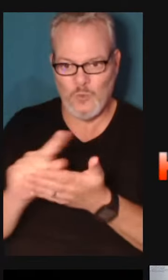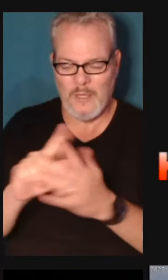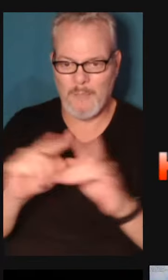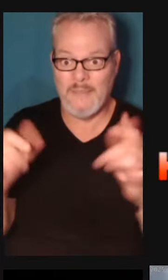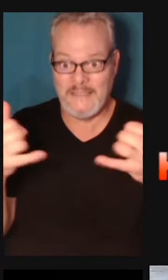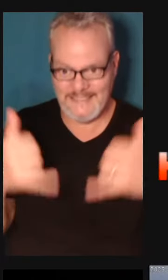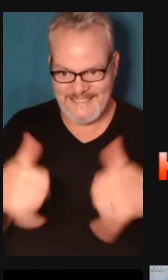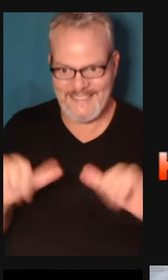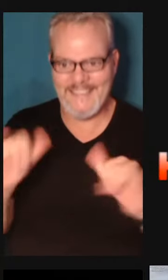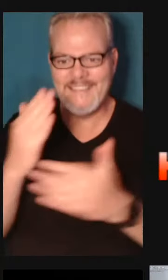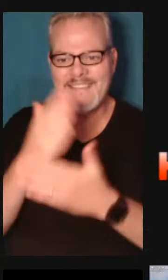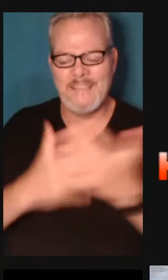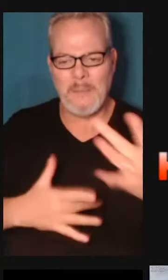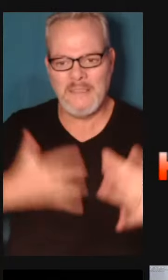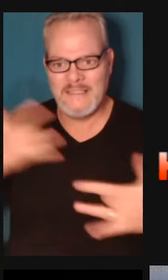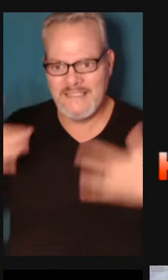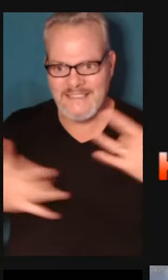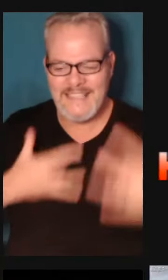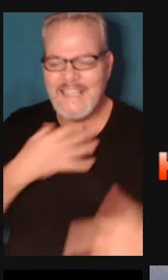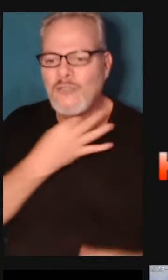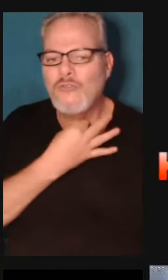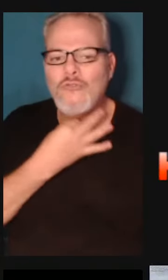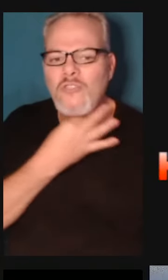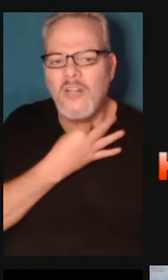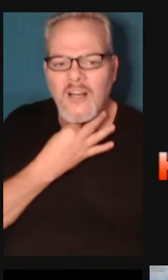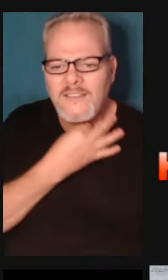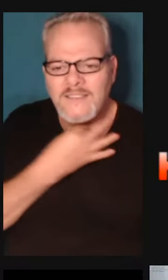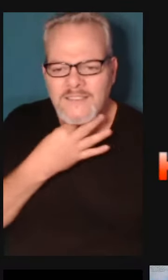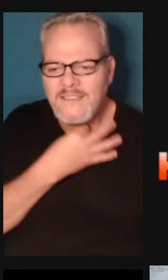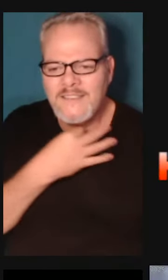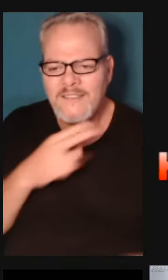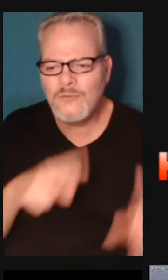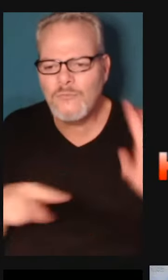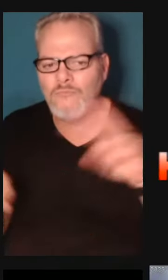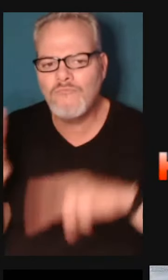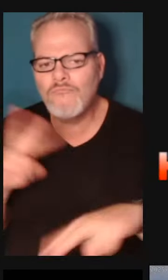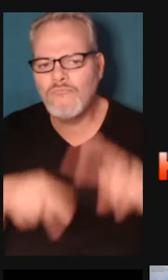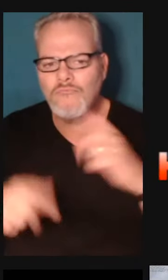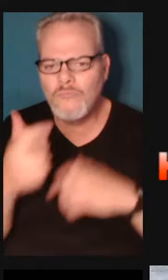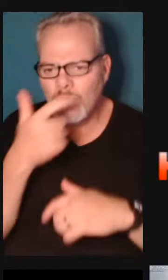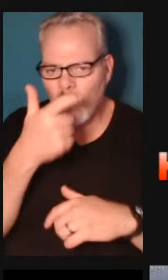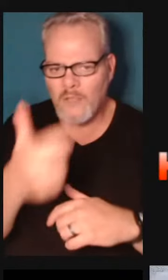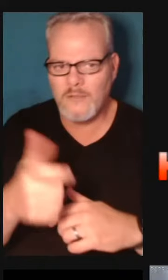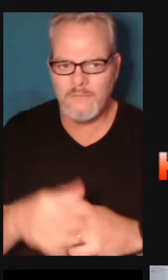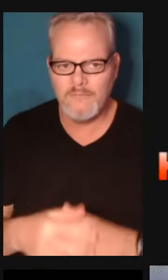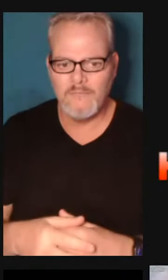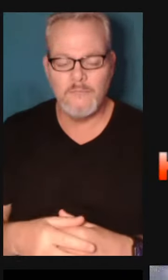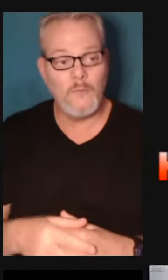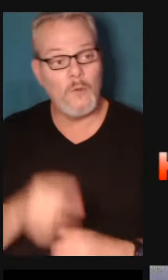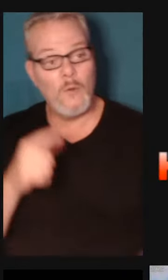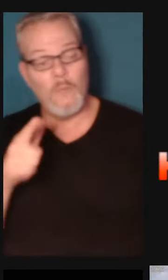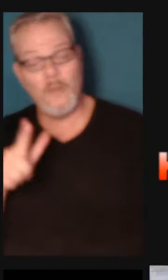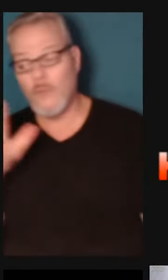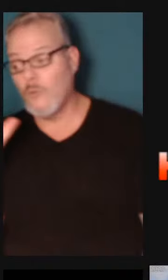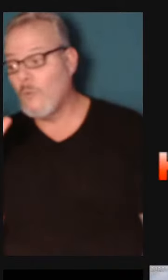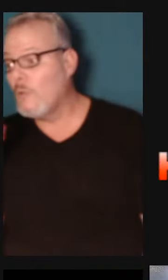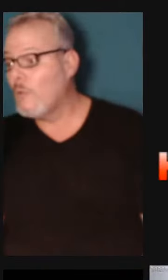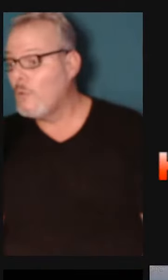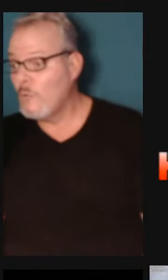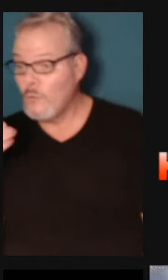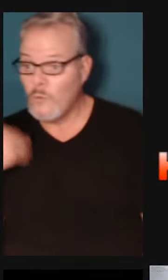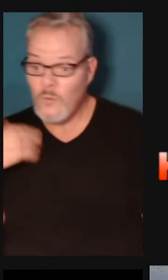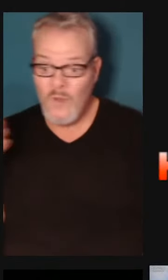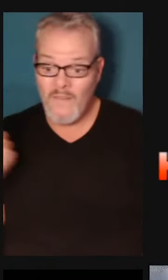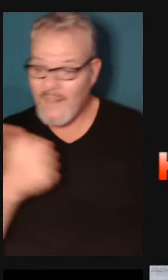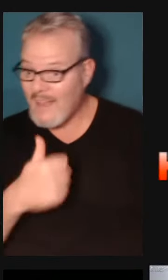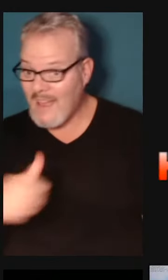some exciting curiosities to watch here. What about you, Lou? Have you got any other things you wanted to